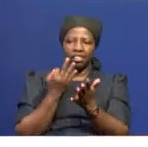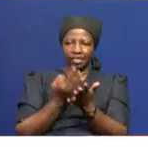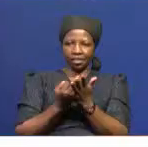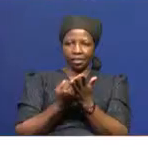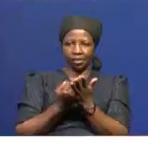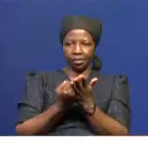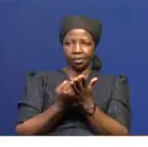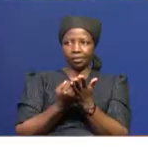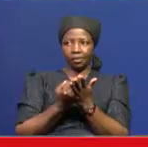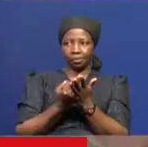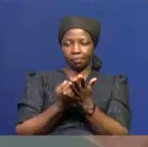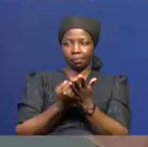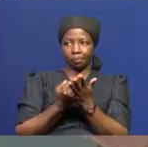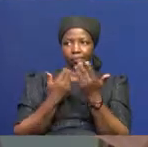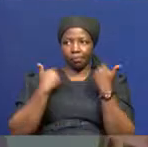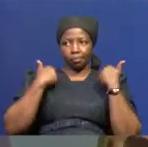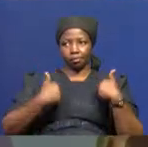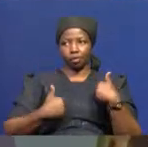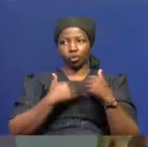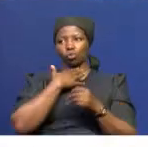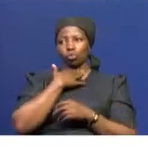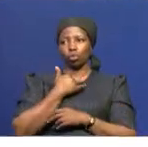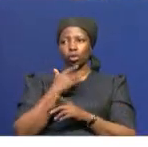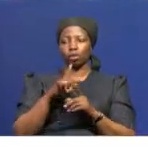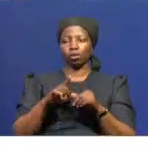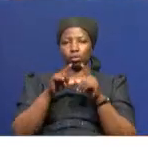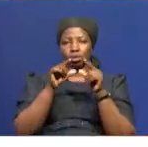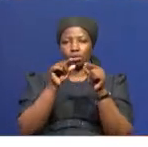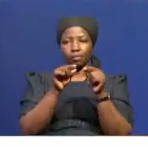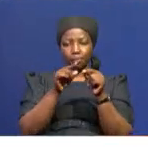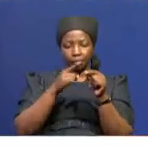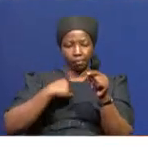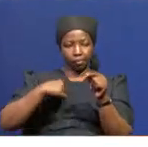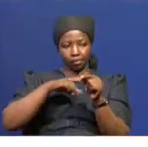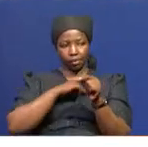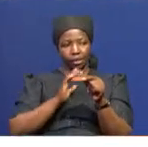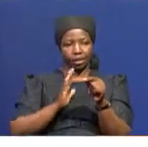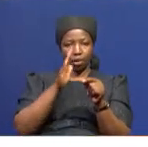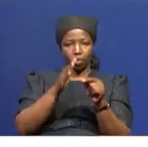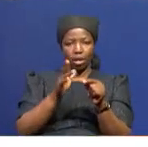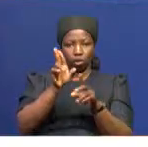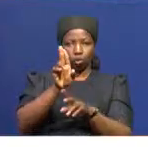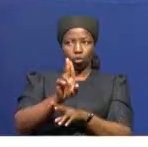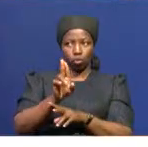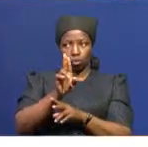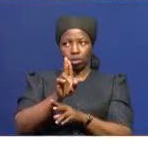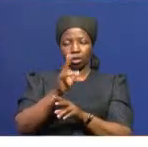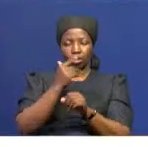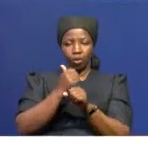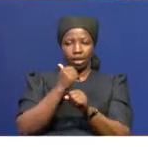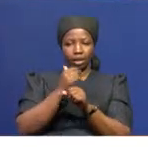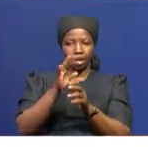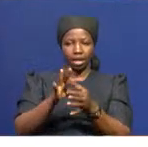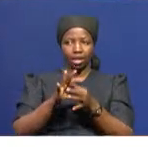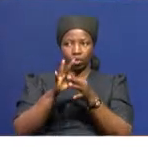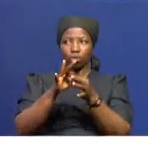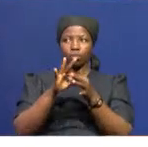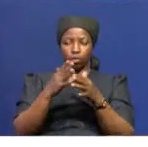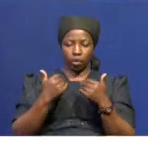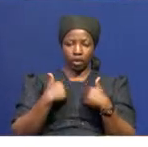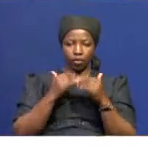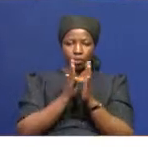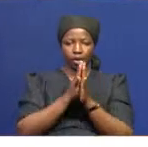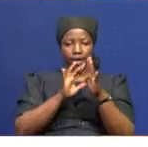implication, I want to say that we will leverage on the working relationship we have with